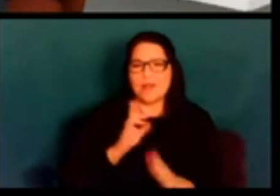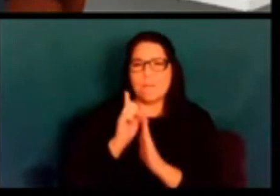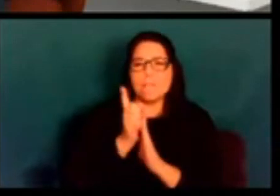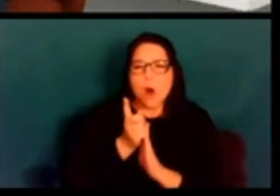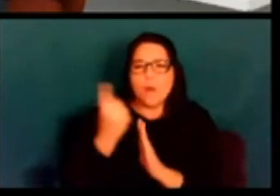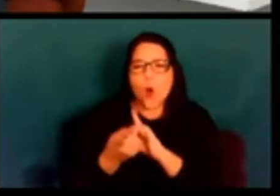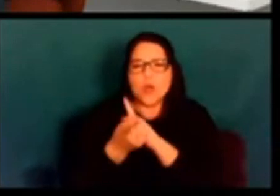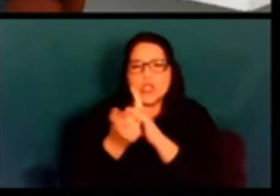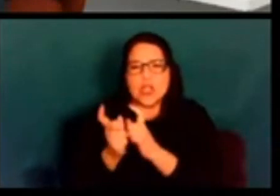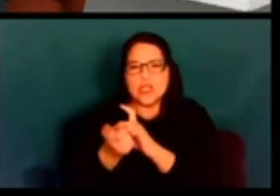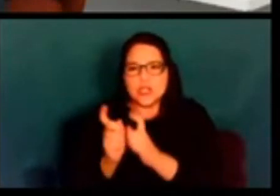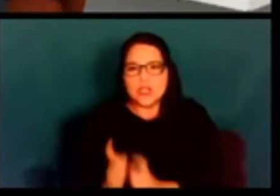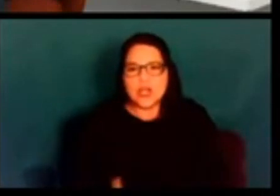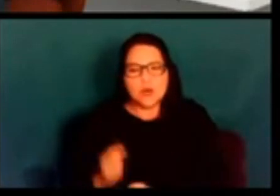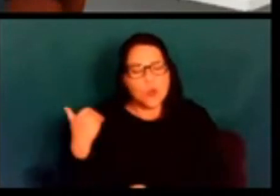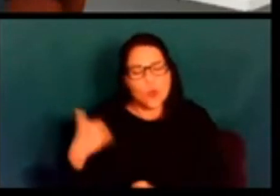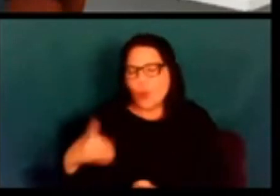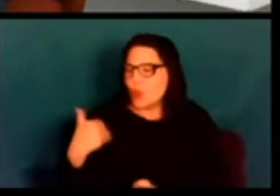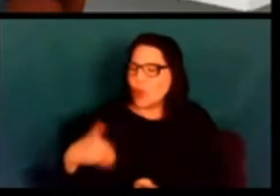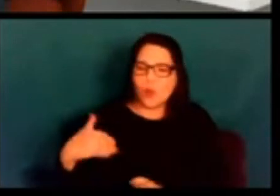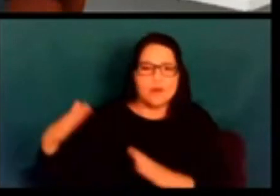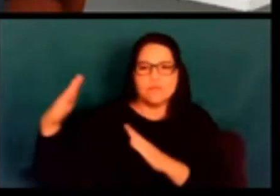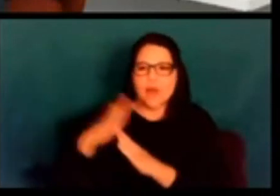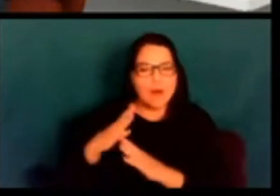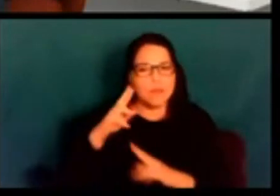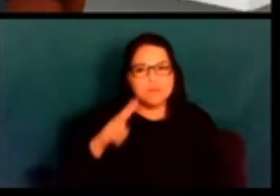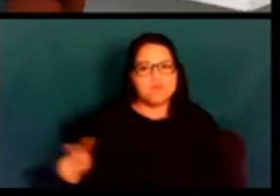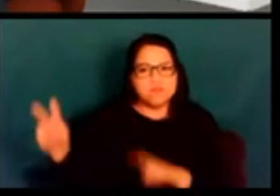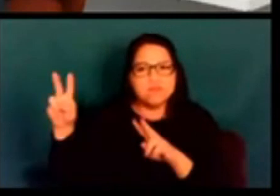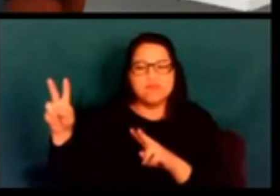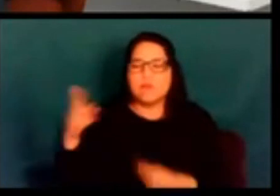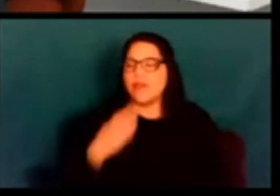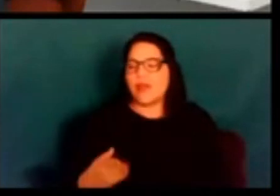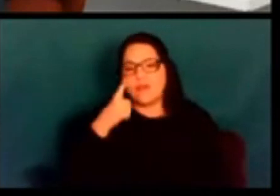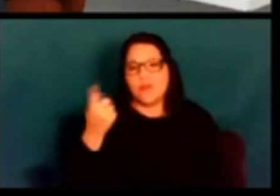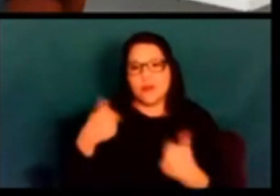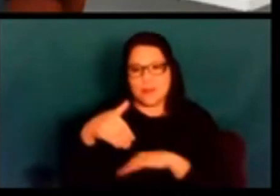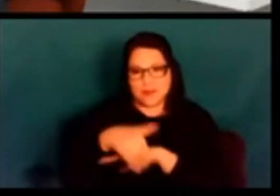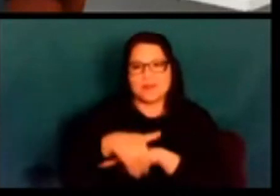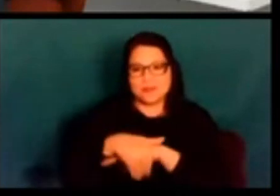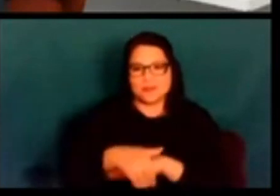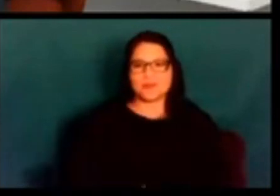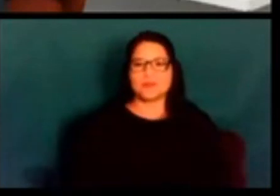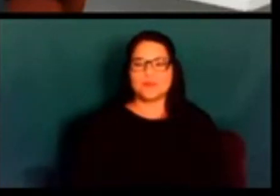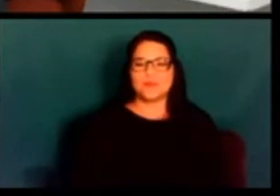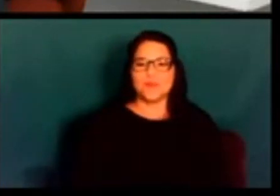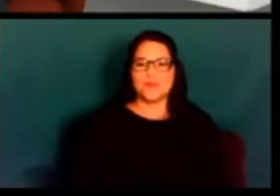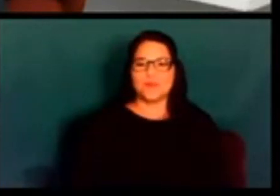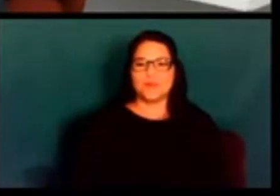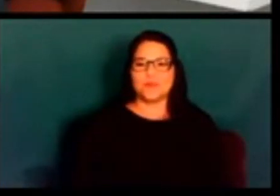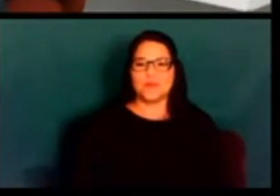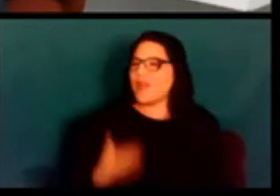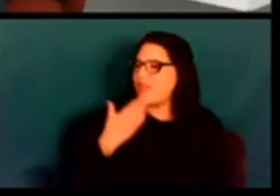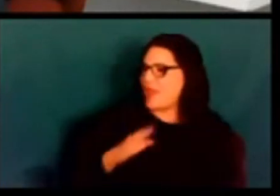but a Renaissance person for the highest ideal. Thank you for being here tonight. I